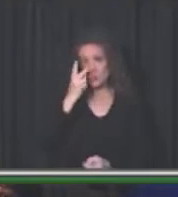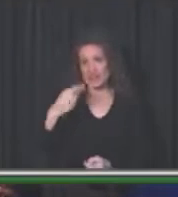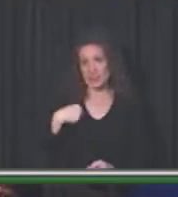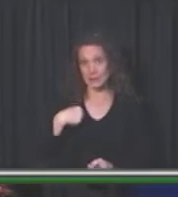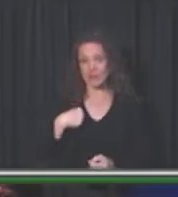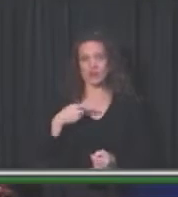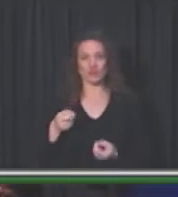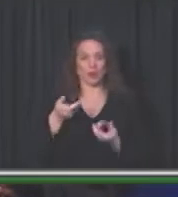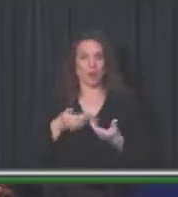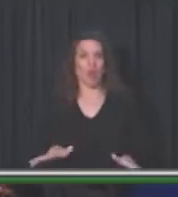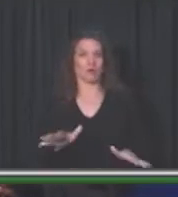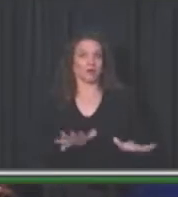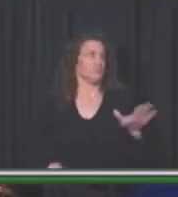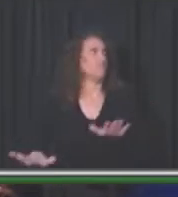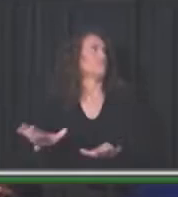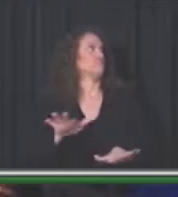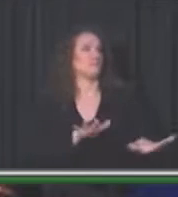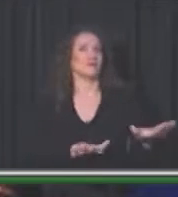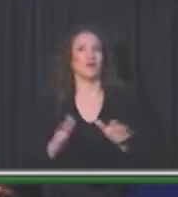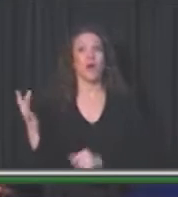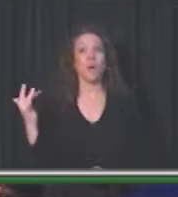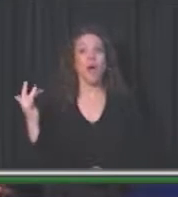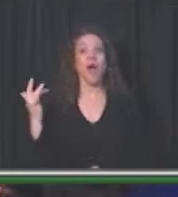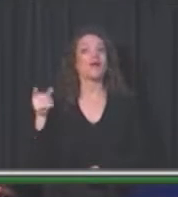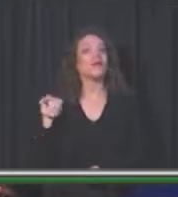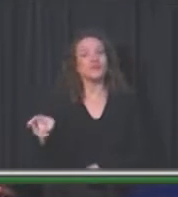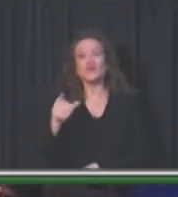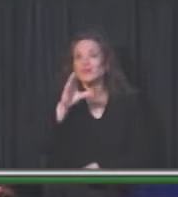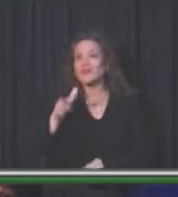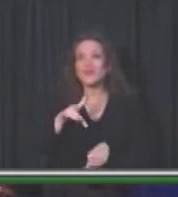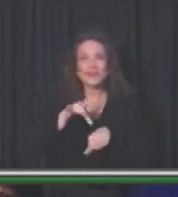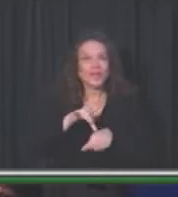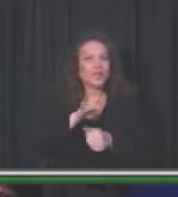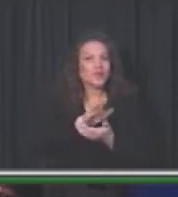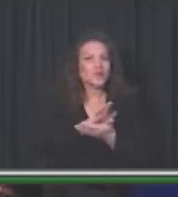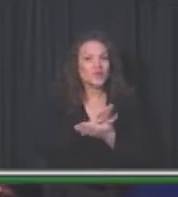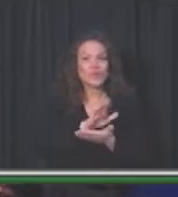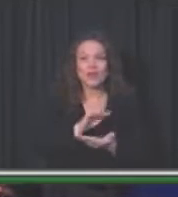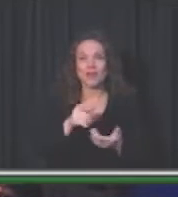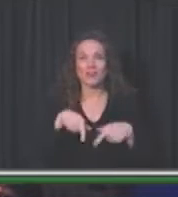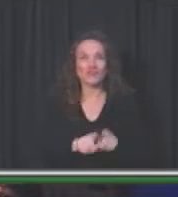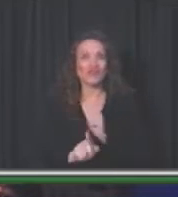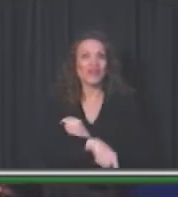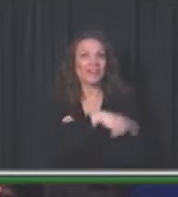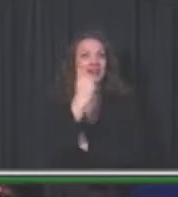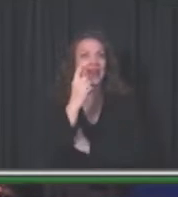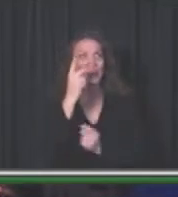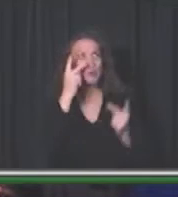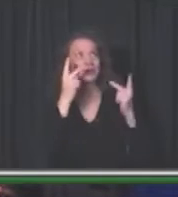lost. She'd never been on the campus during the day.